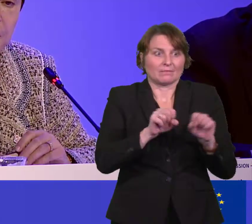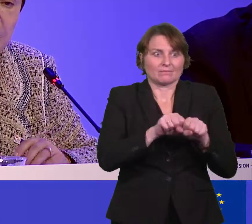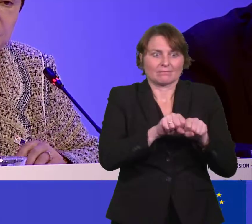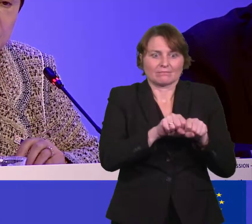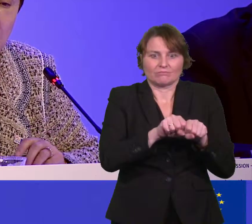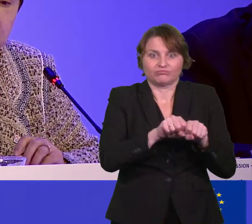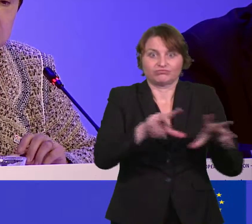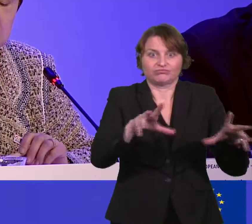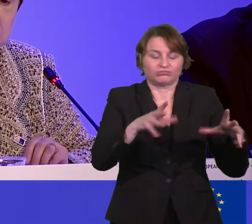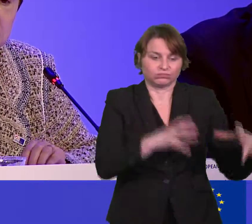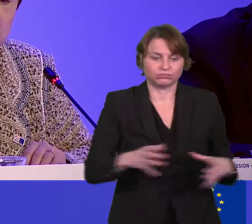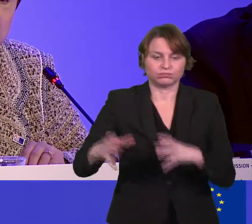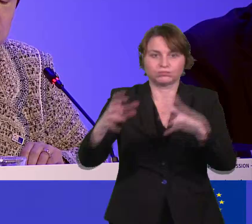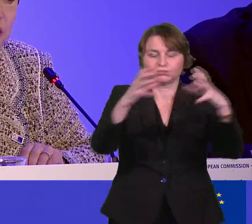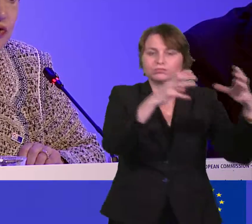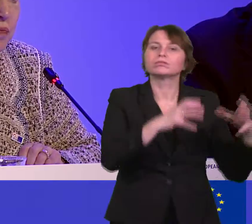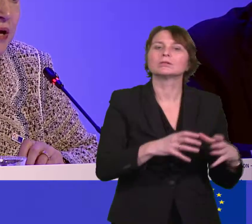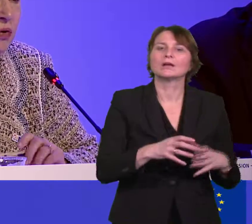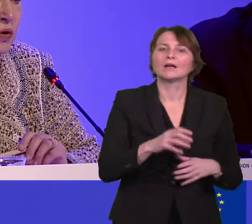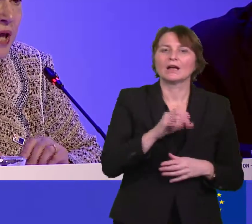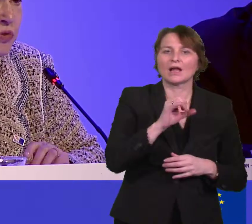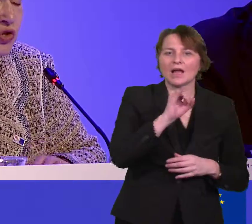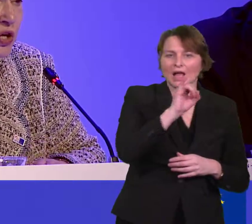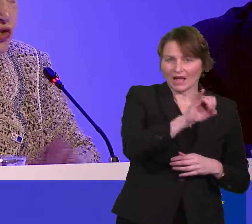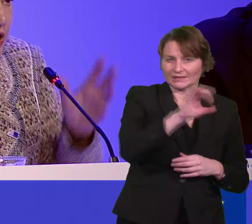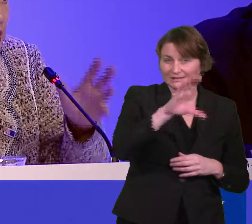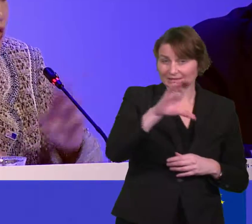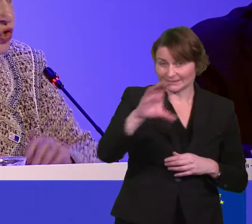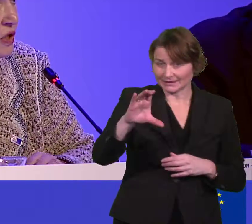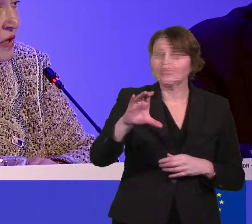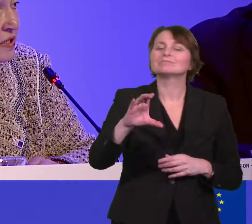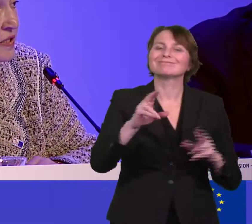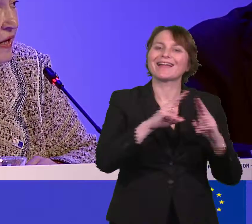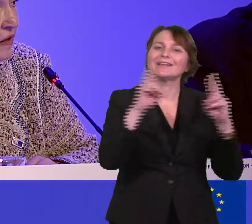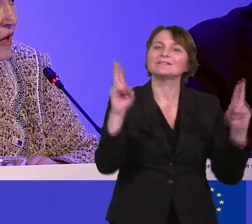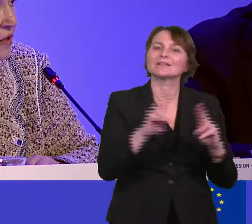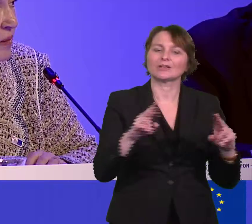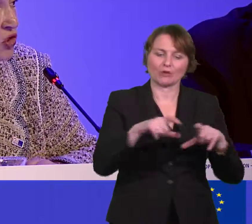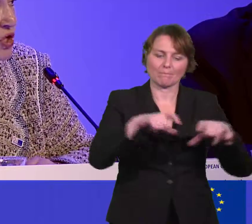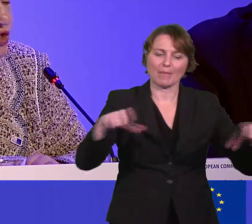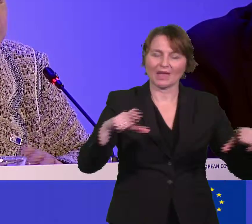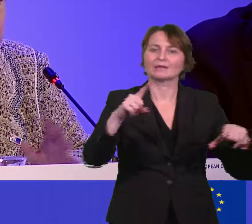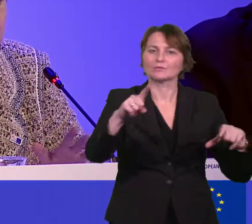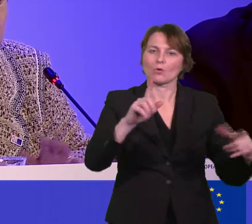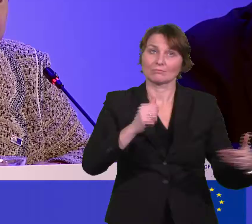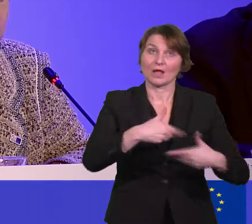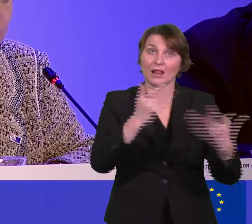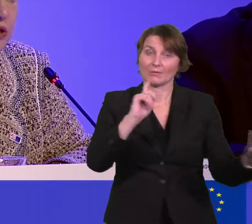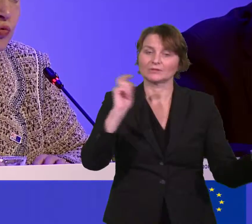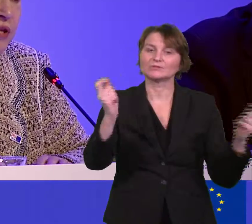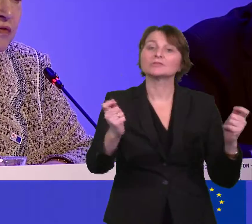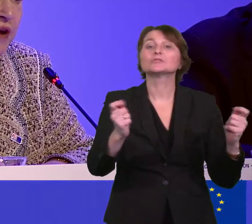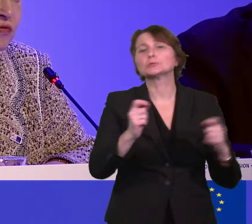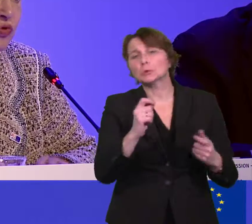The IPCC, the International Panel on Climate Change, in addition tells us that climate change is likely